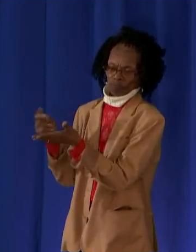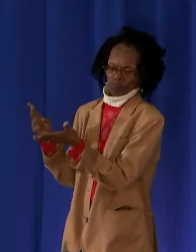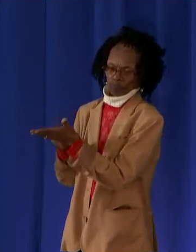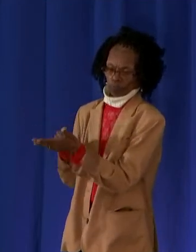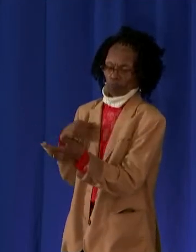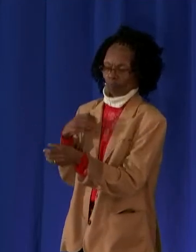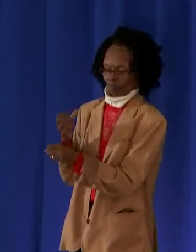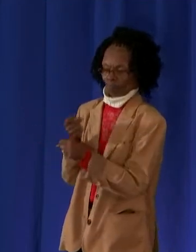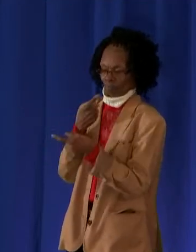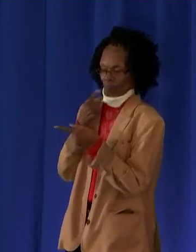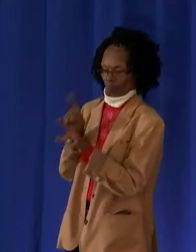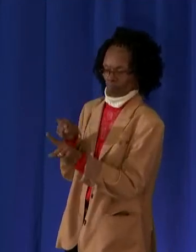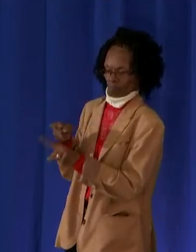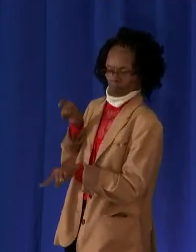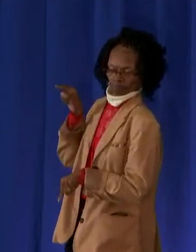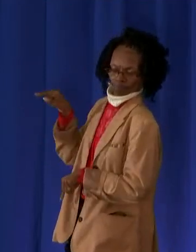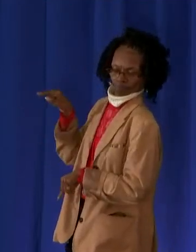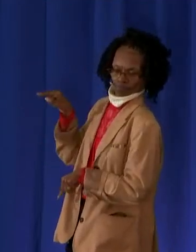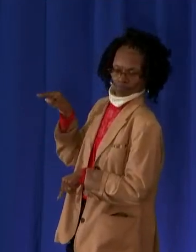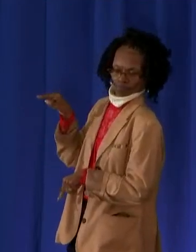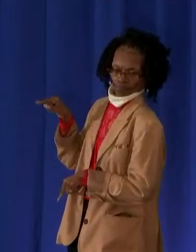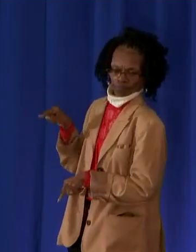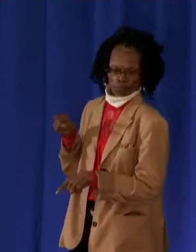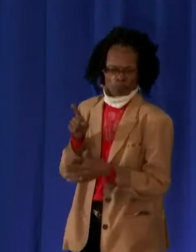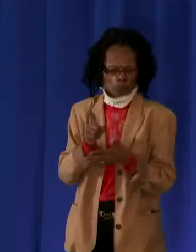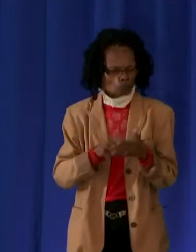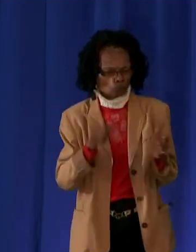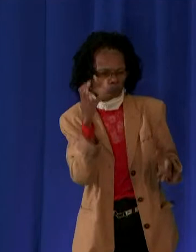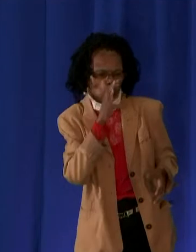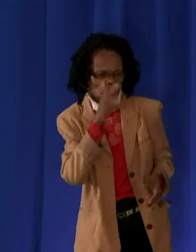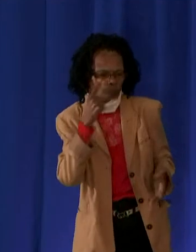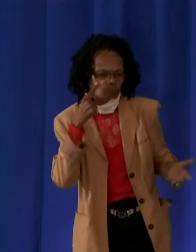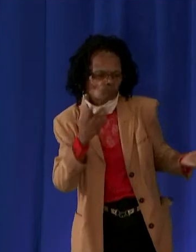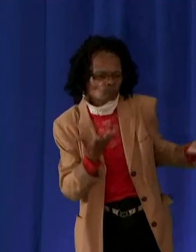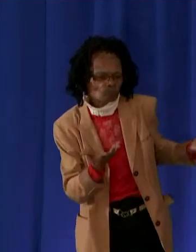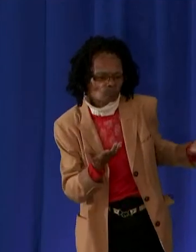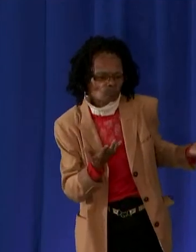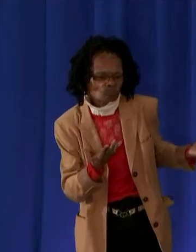I'm going to have to get some answers from them. What are you looking for? I mean,